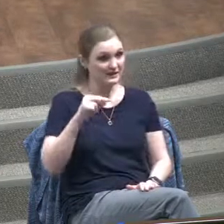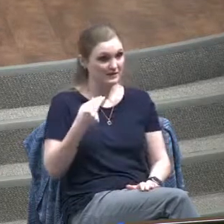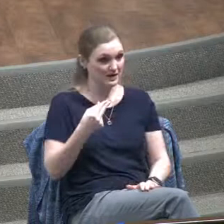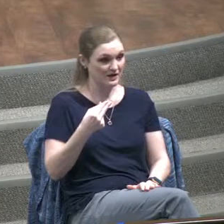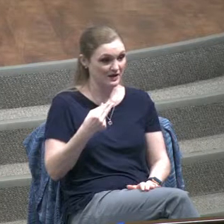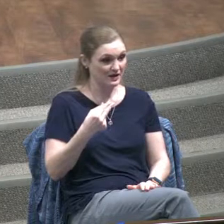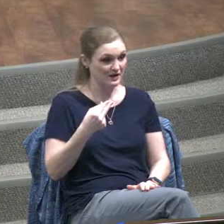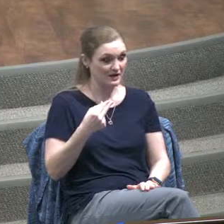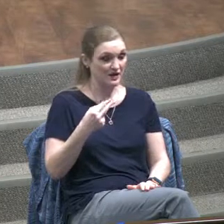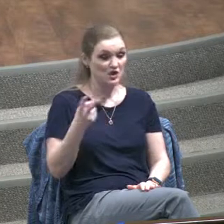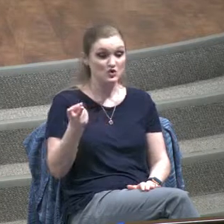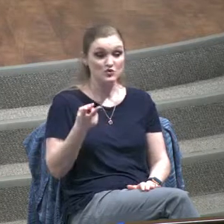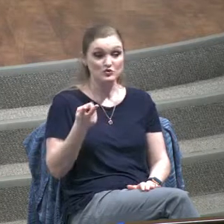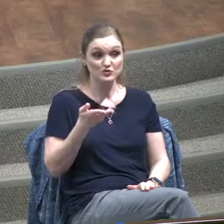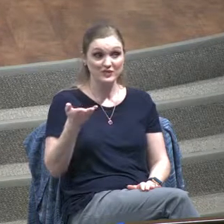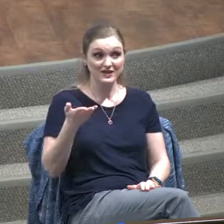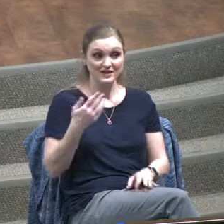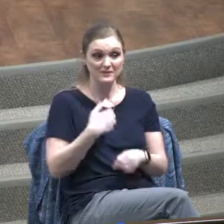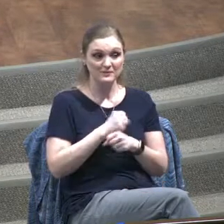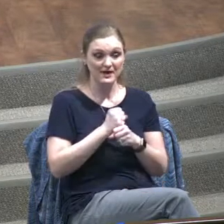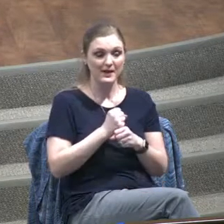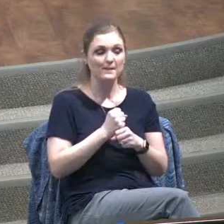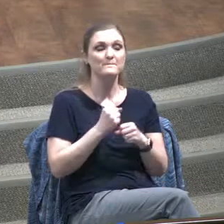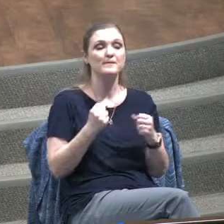things can happen.